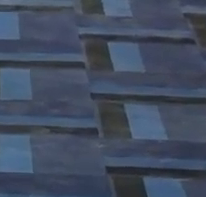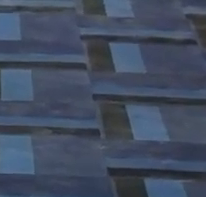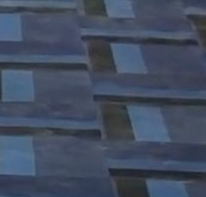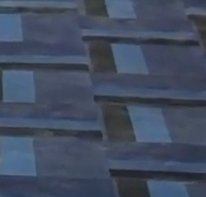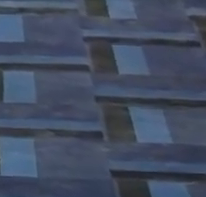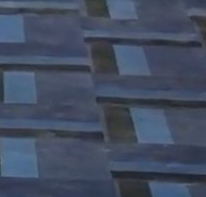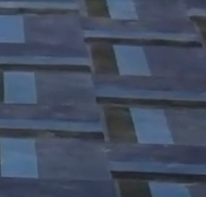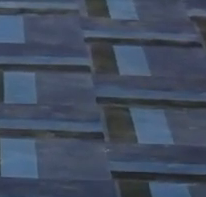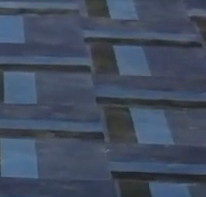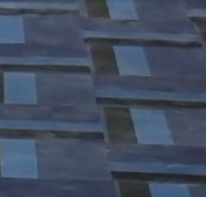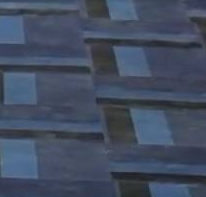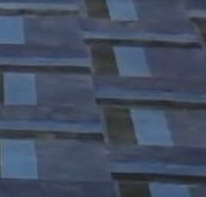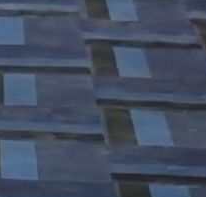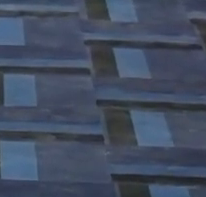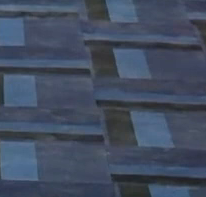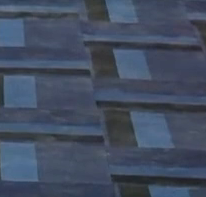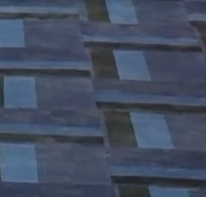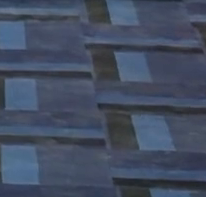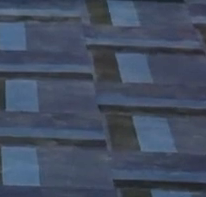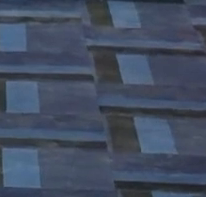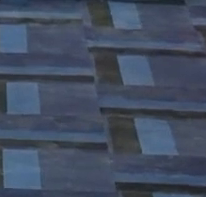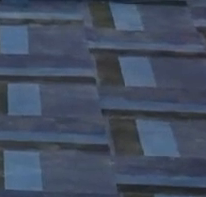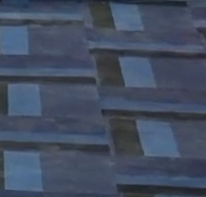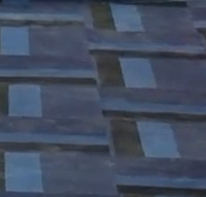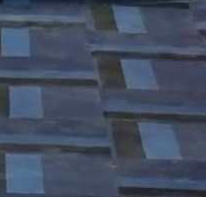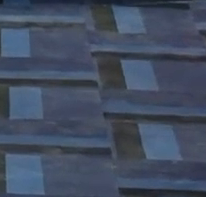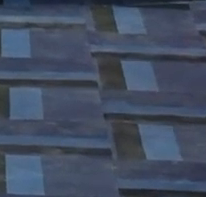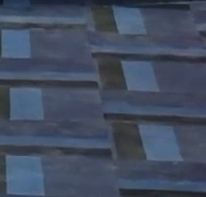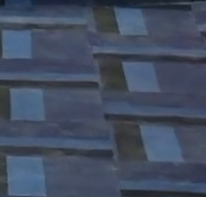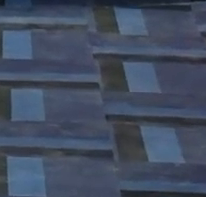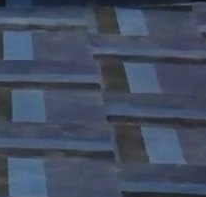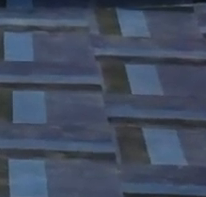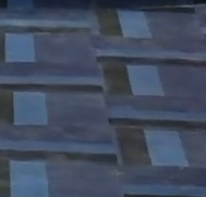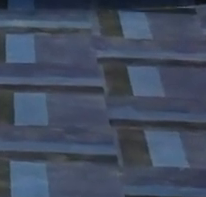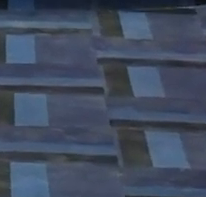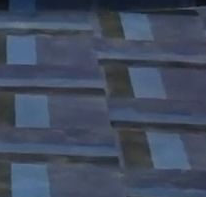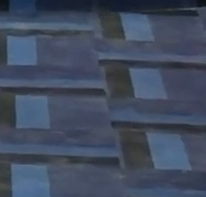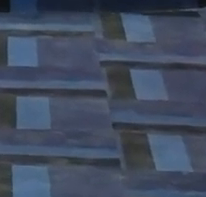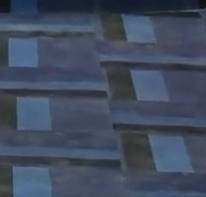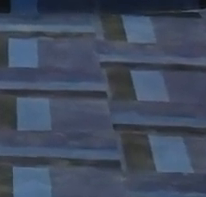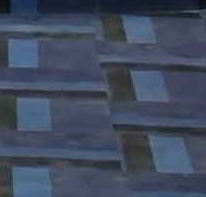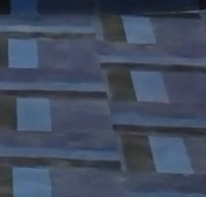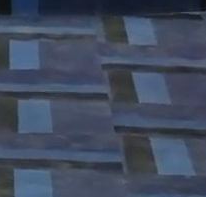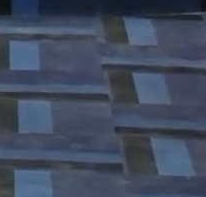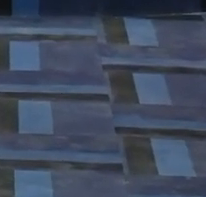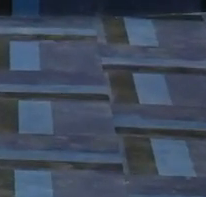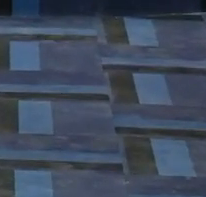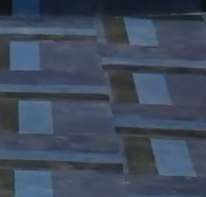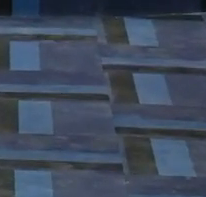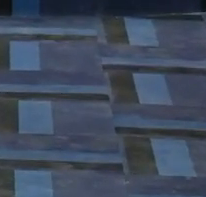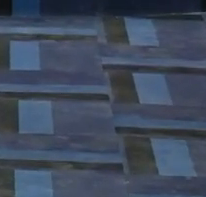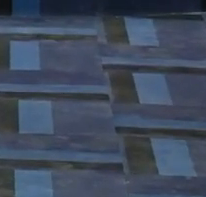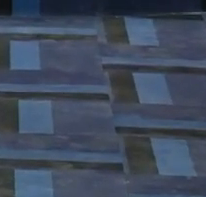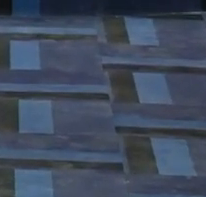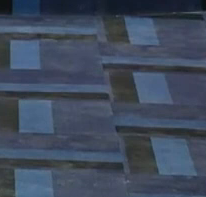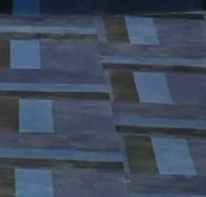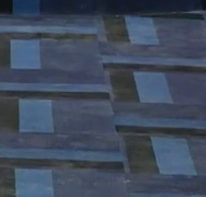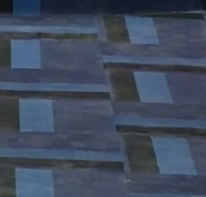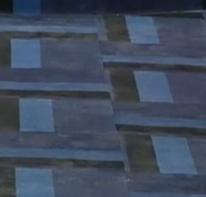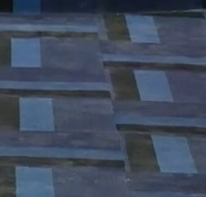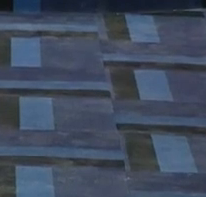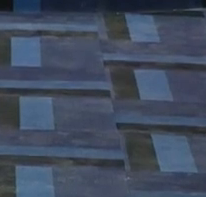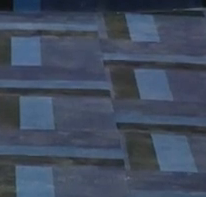activities necessary for housekeeping. As I invite Sister Esther and Brother Jim to join me on the